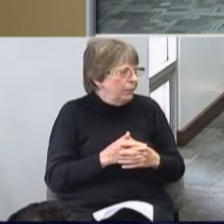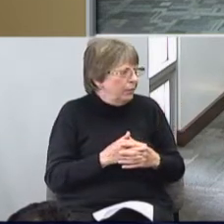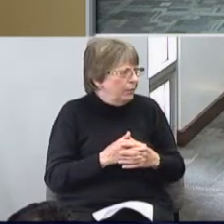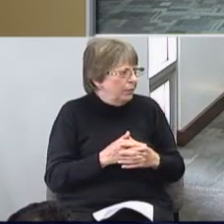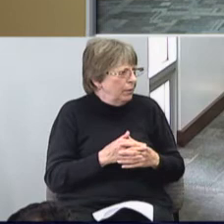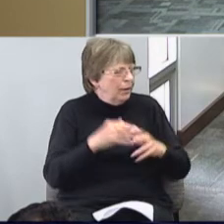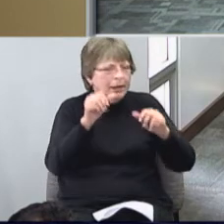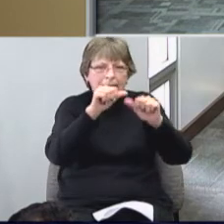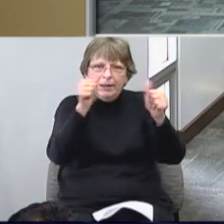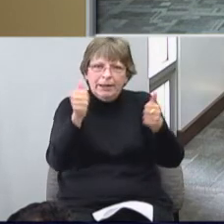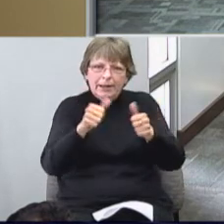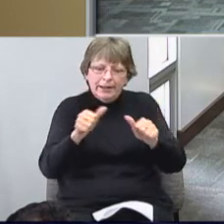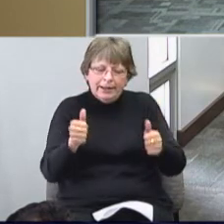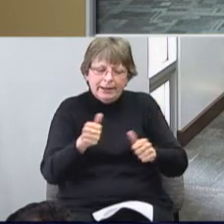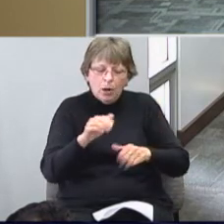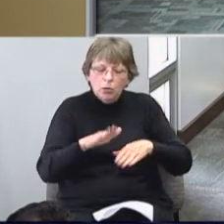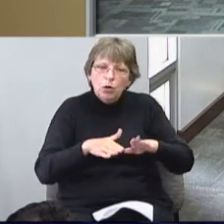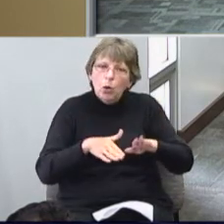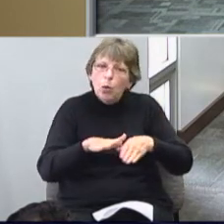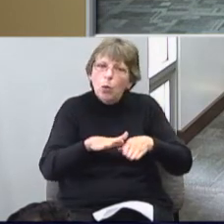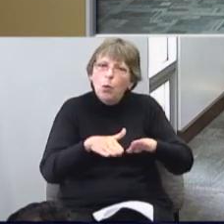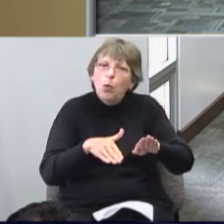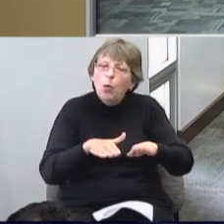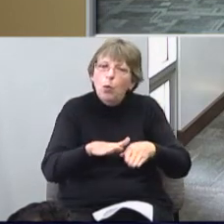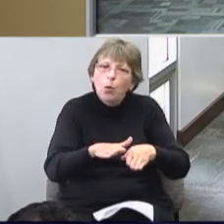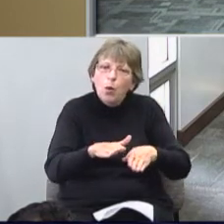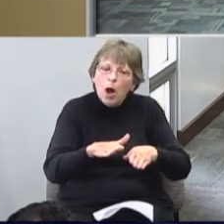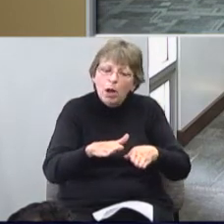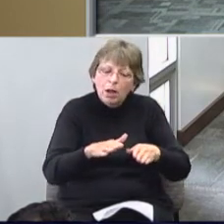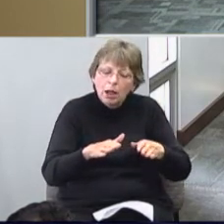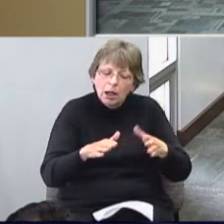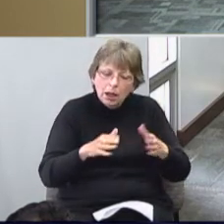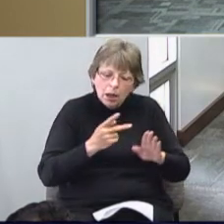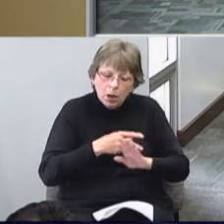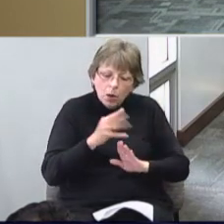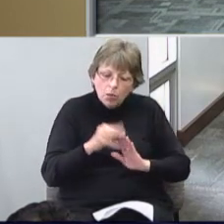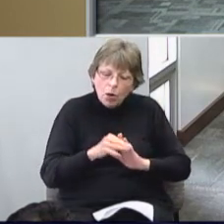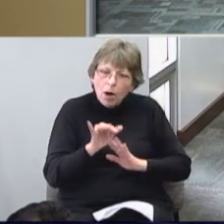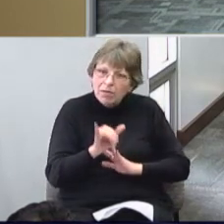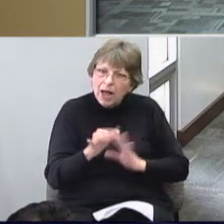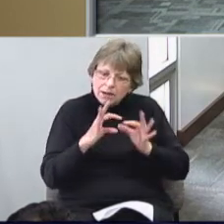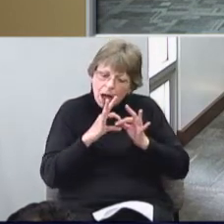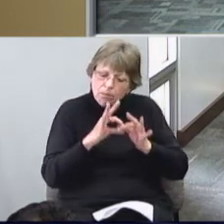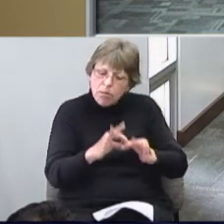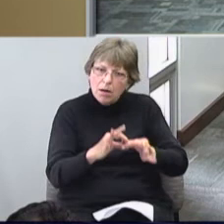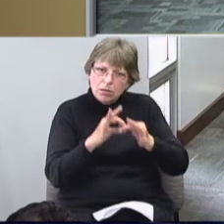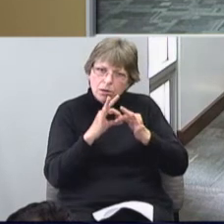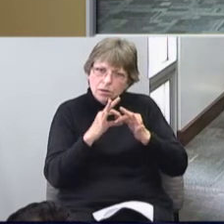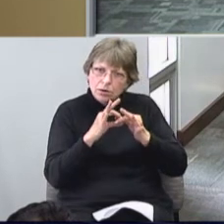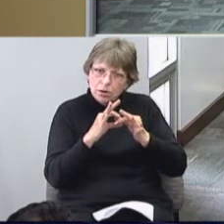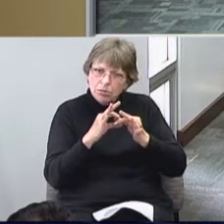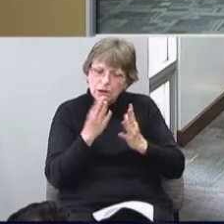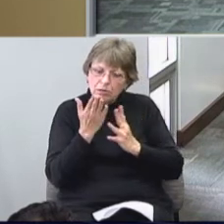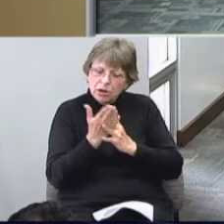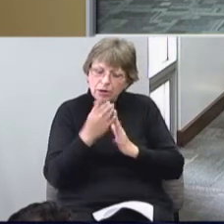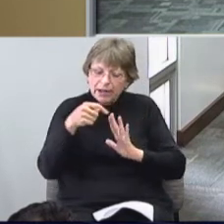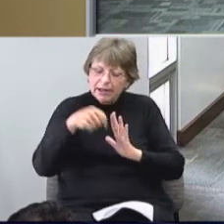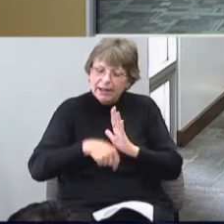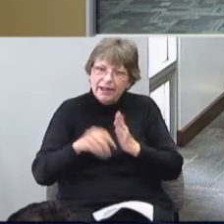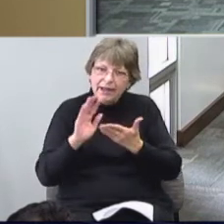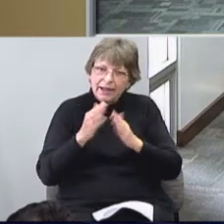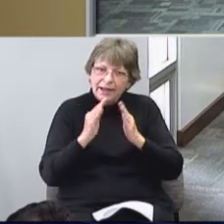the Sculpture Walk program is a partnership between the Downtown Hutchinson